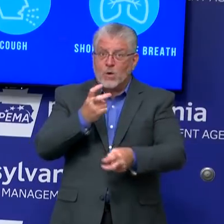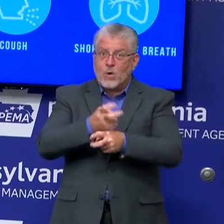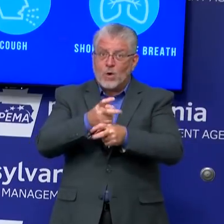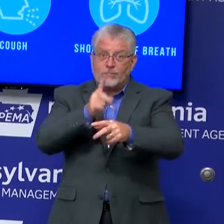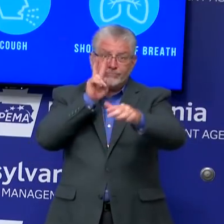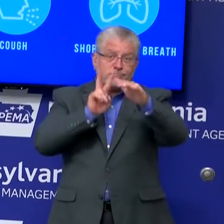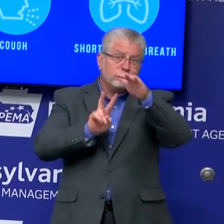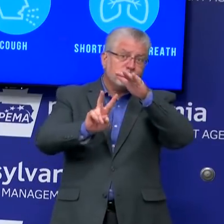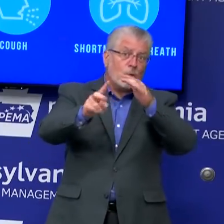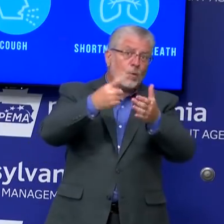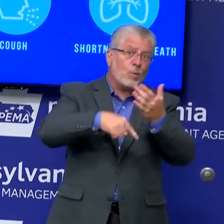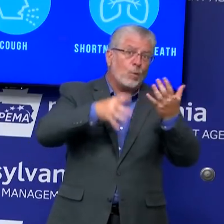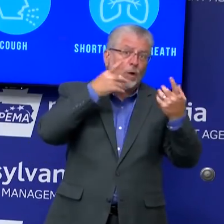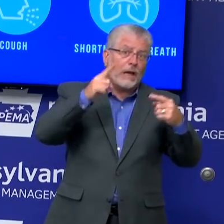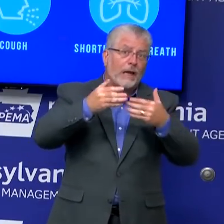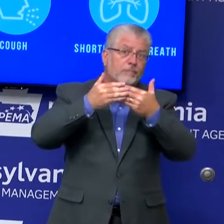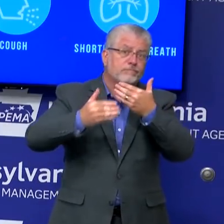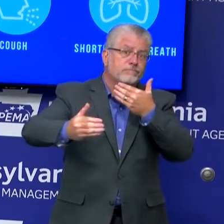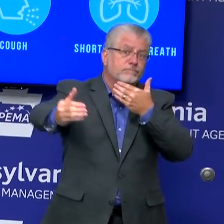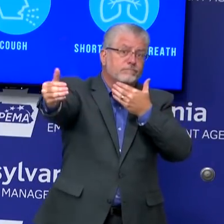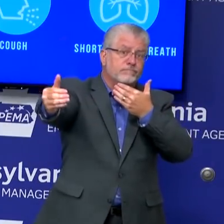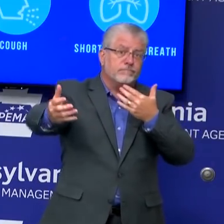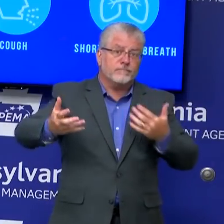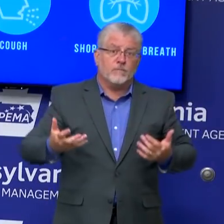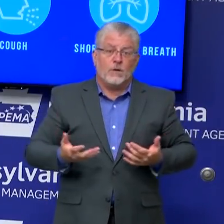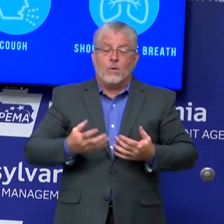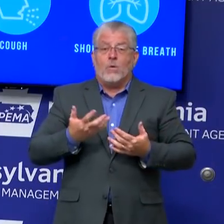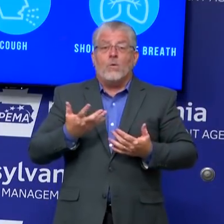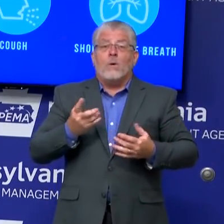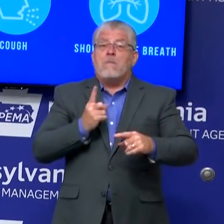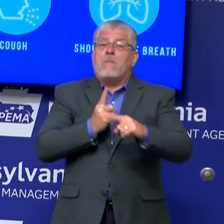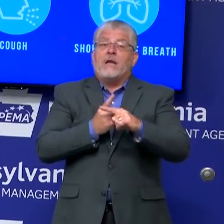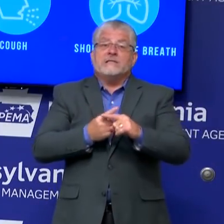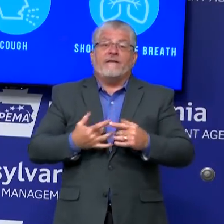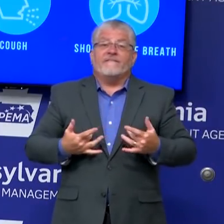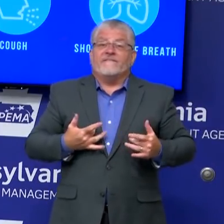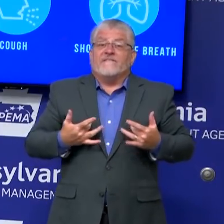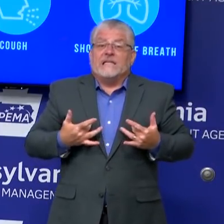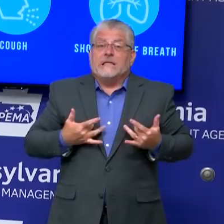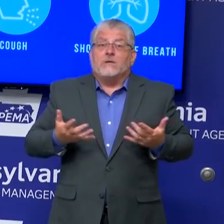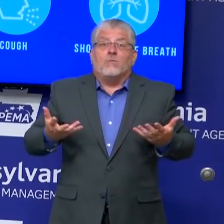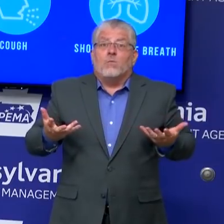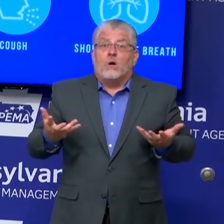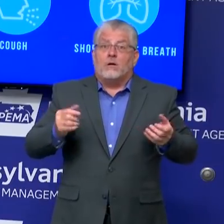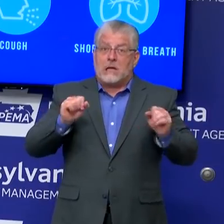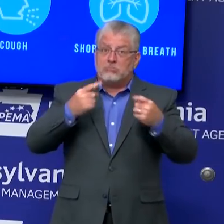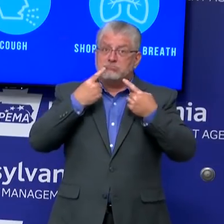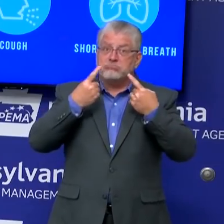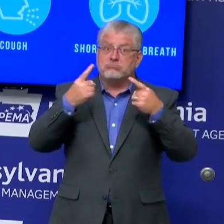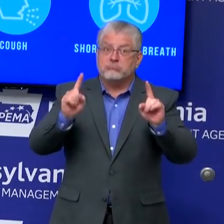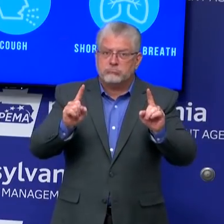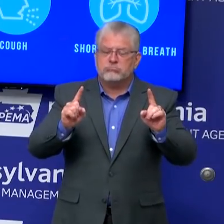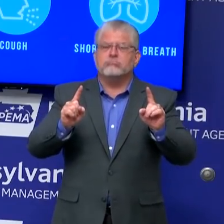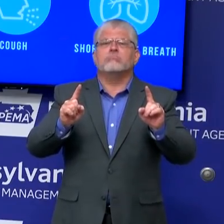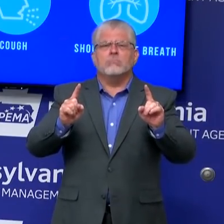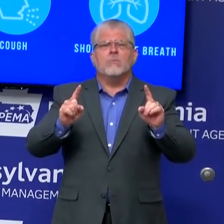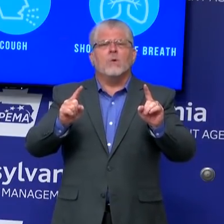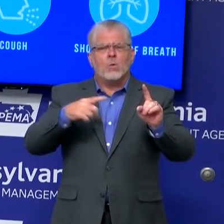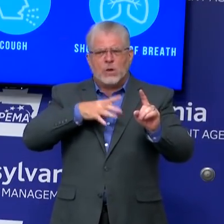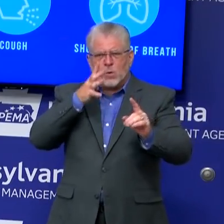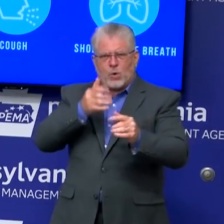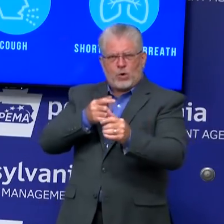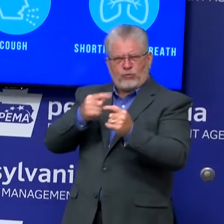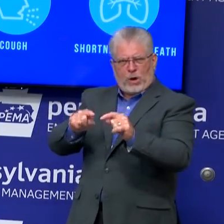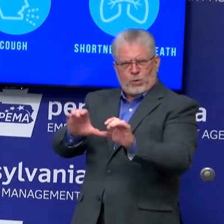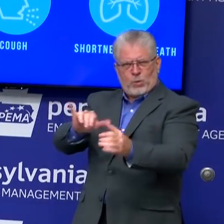We are positive and optimistic that this action will be successful, but we cannot be Florida. We will not let